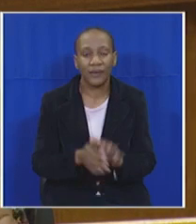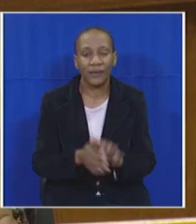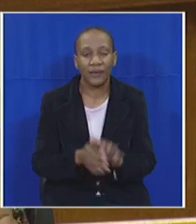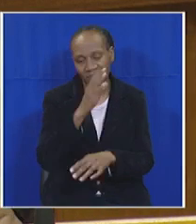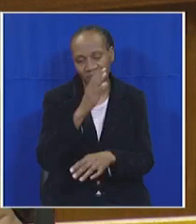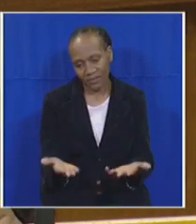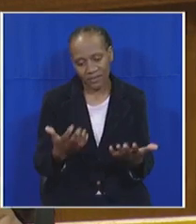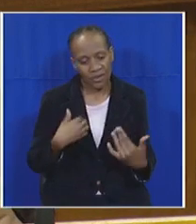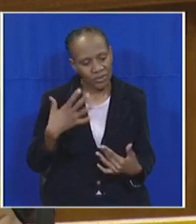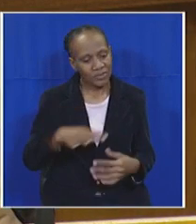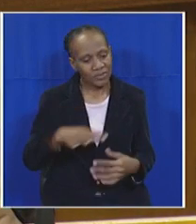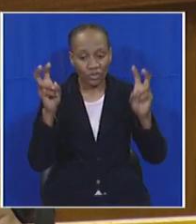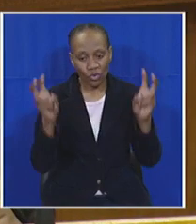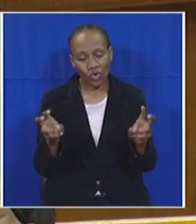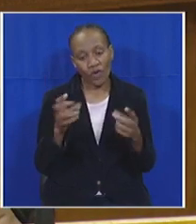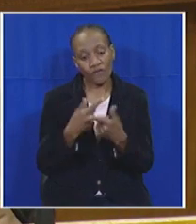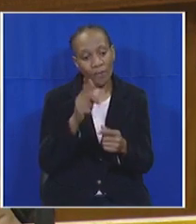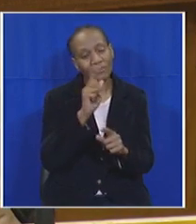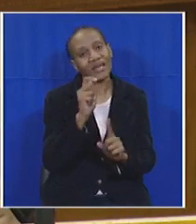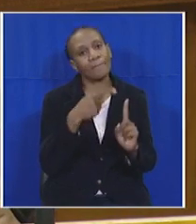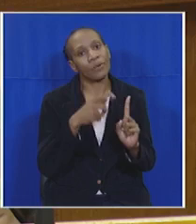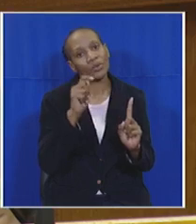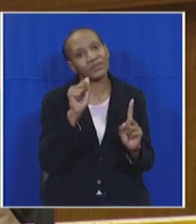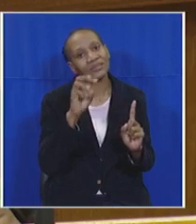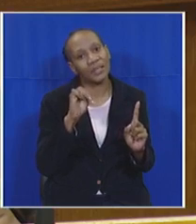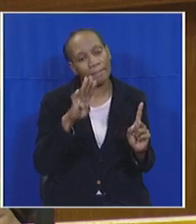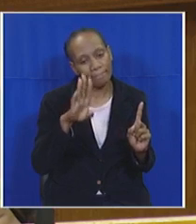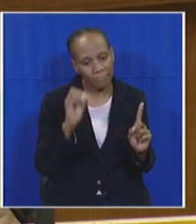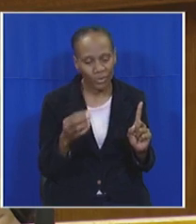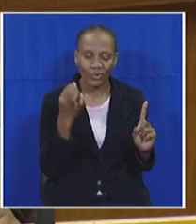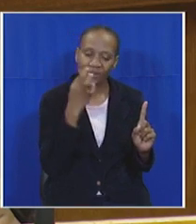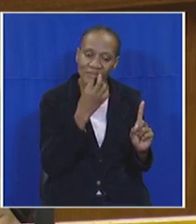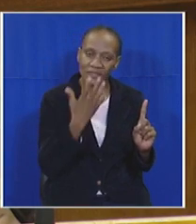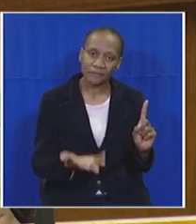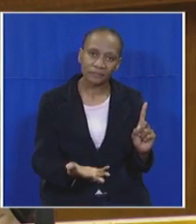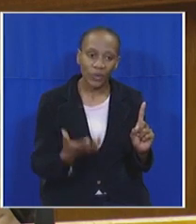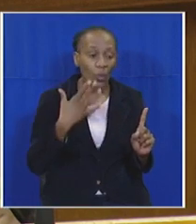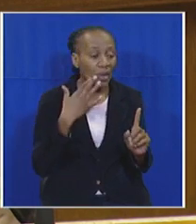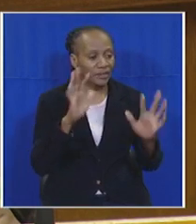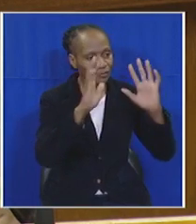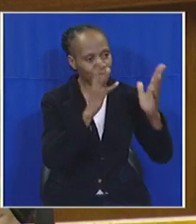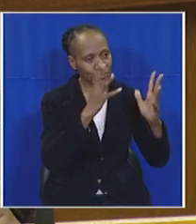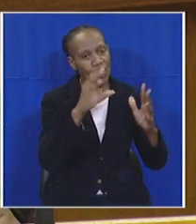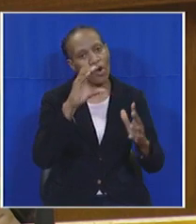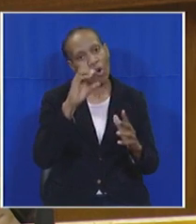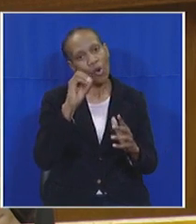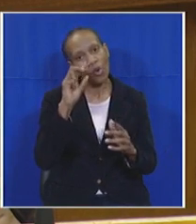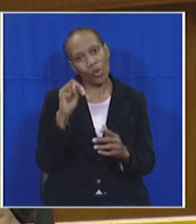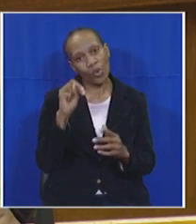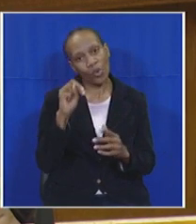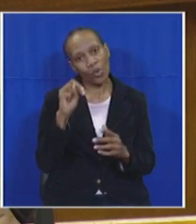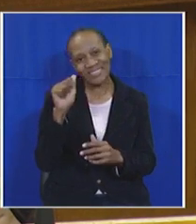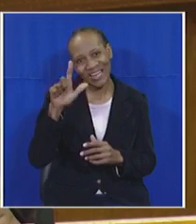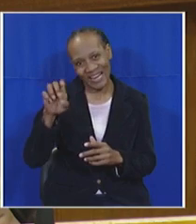let me start with a quote by O.R. Tambo when he sent a message of congratulations to Contra Lesa on